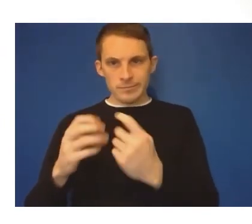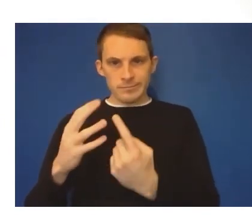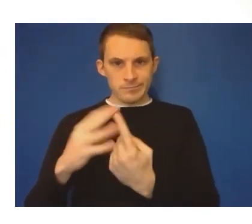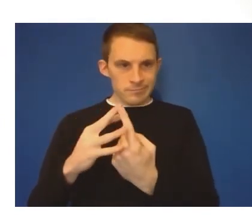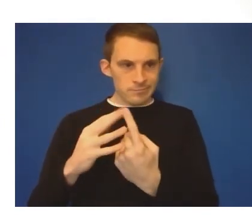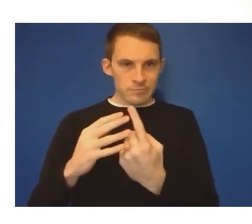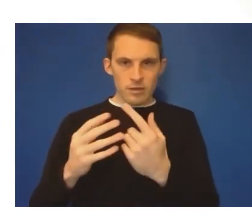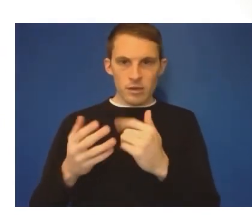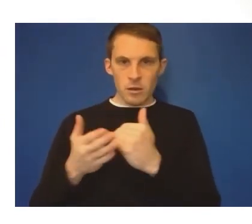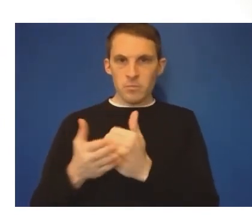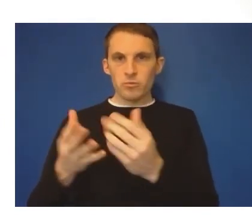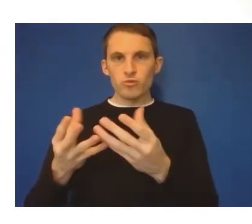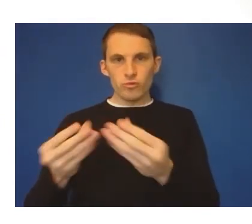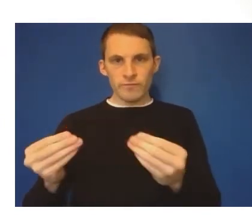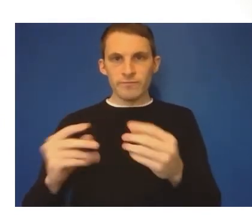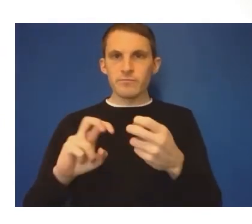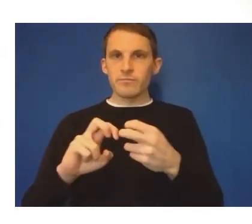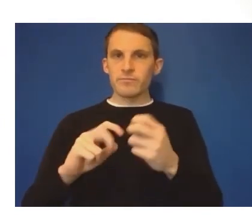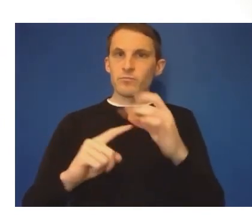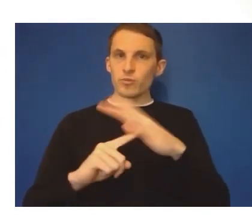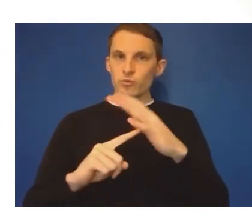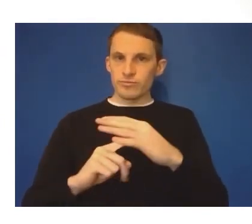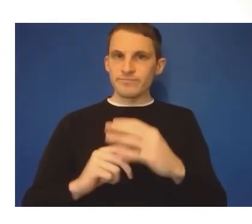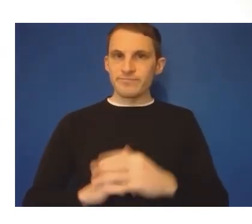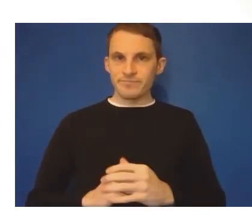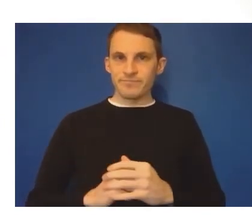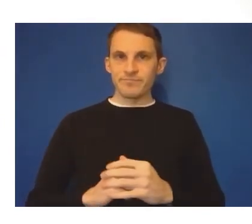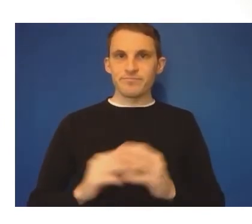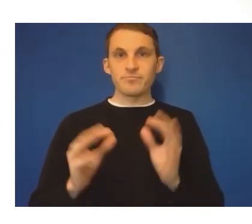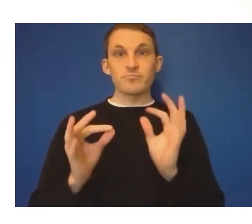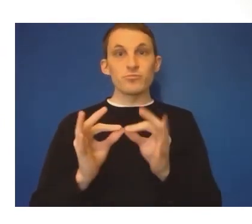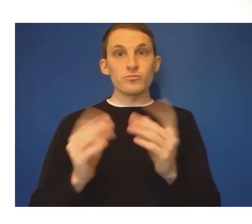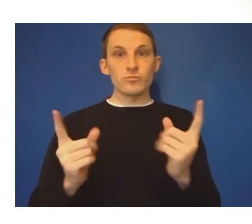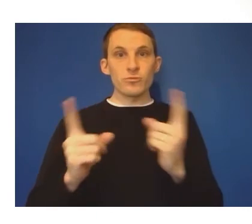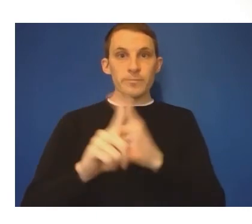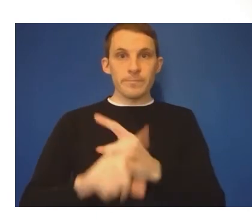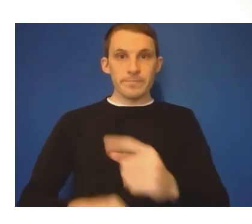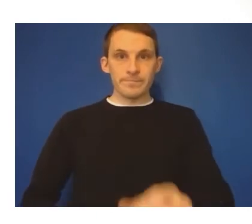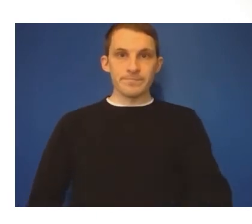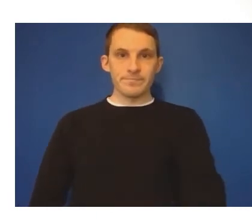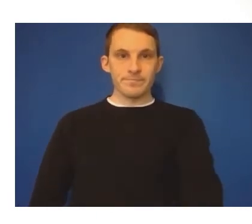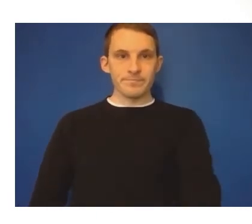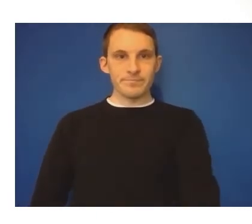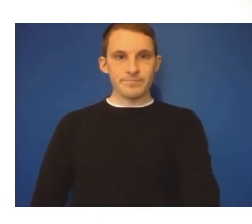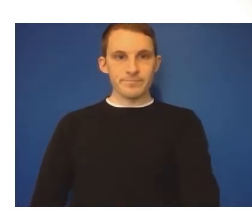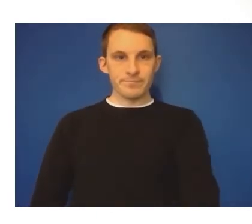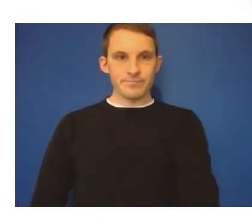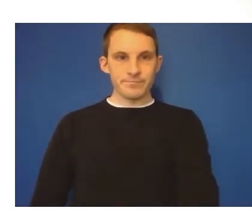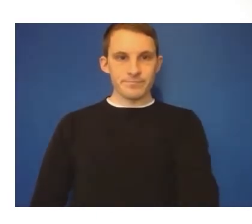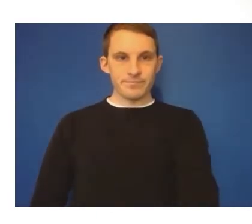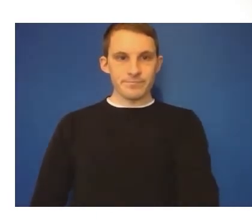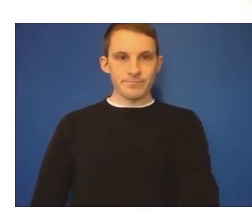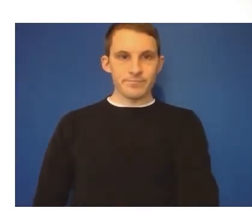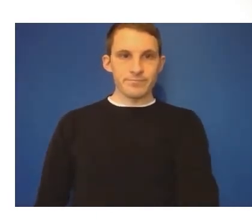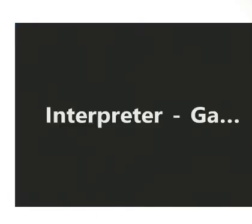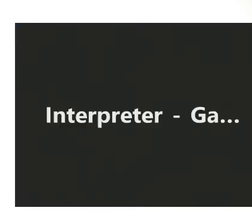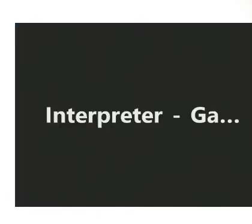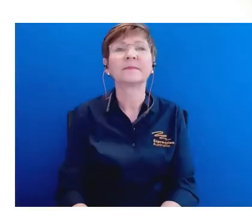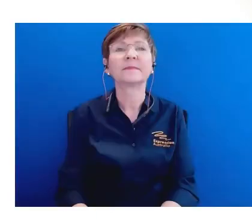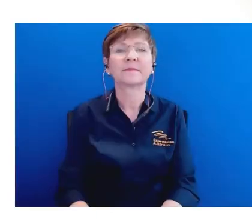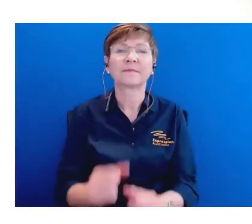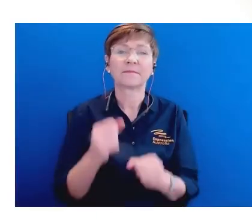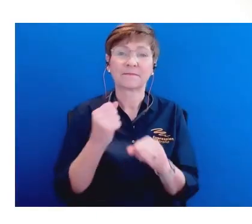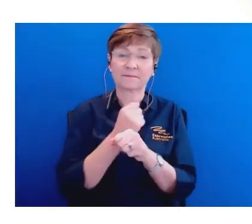example. And so this tip includes guidance on making communication more accessible, including